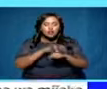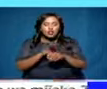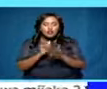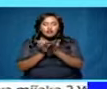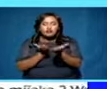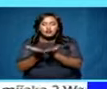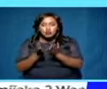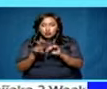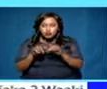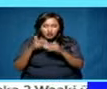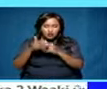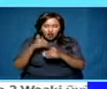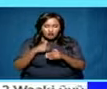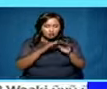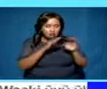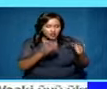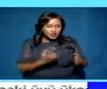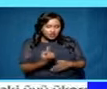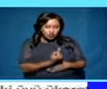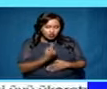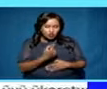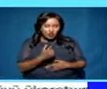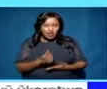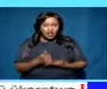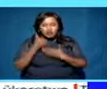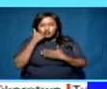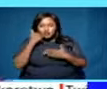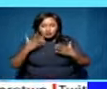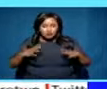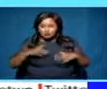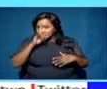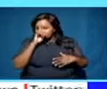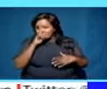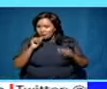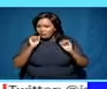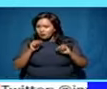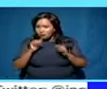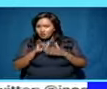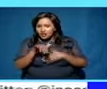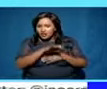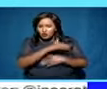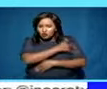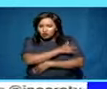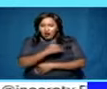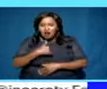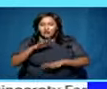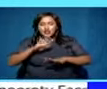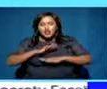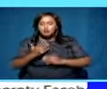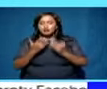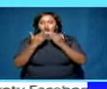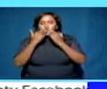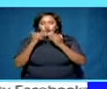also, beyond having isolation beds, to offer critical care services to your facility? Have the requisite oxygen. Remember, oxygen is really a